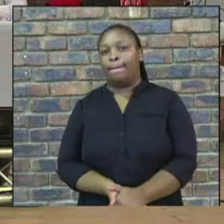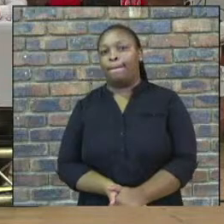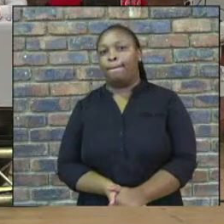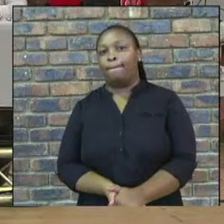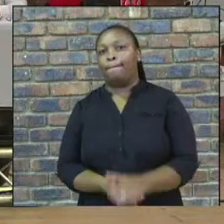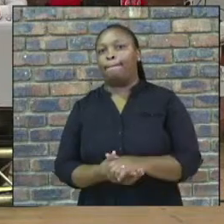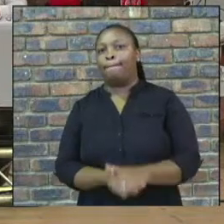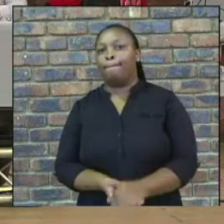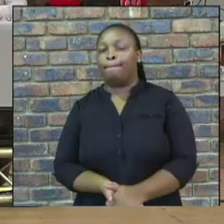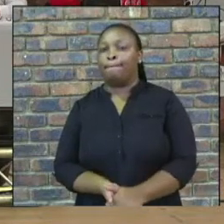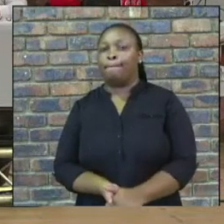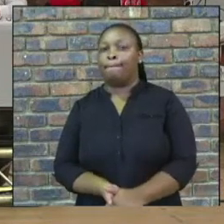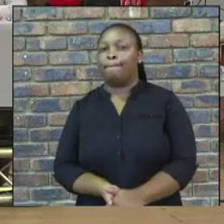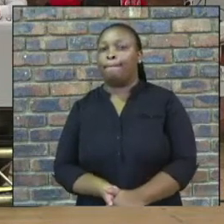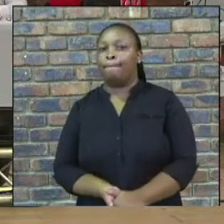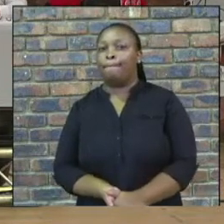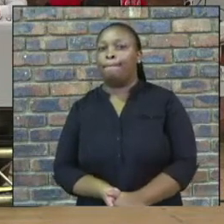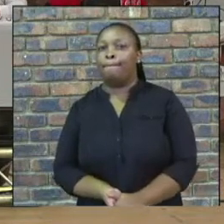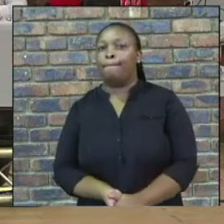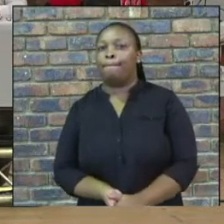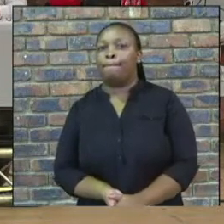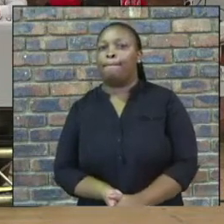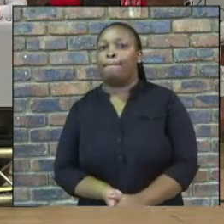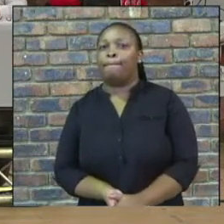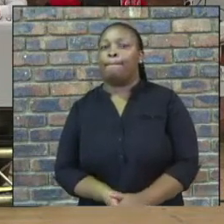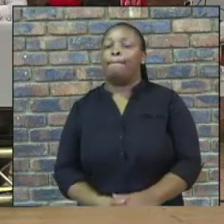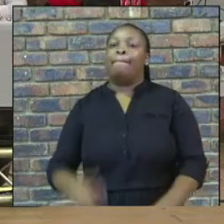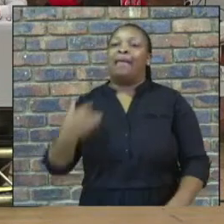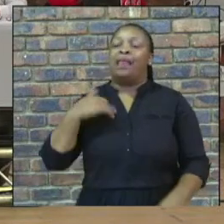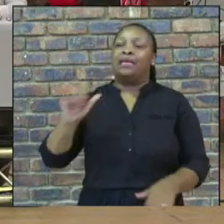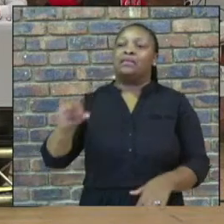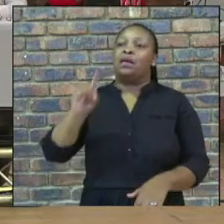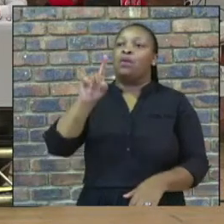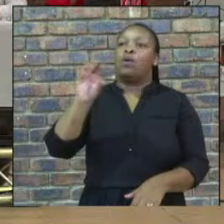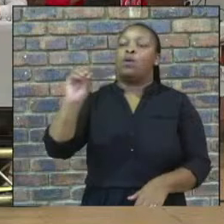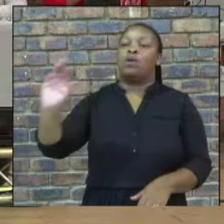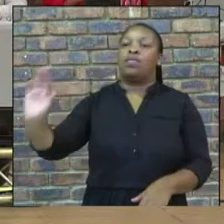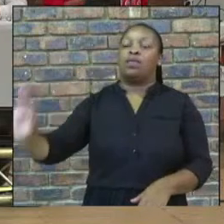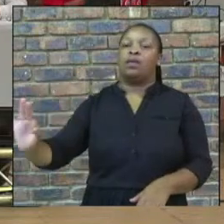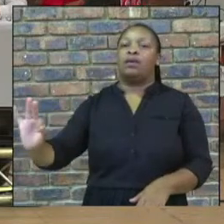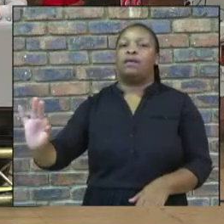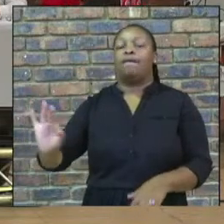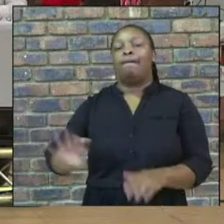eRithabiseni Ward 103.